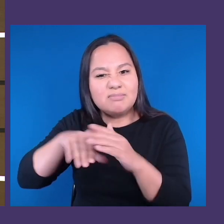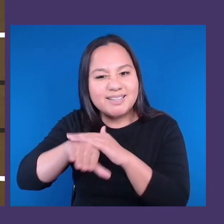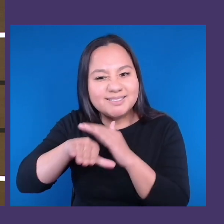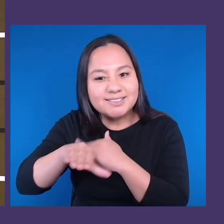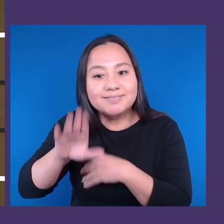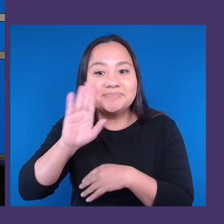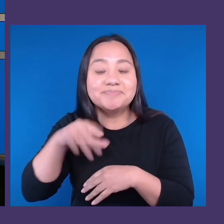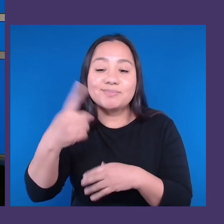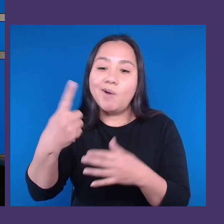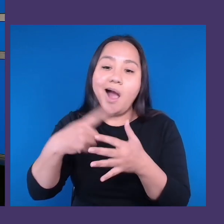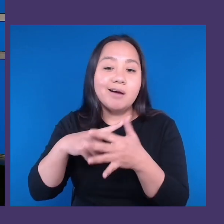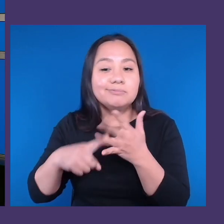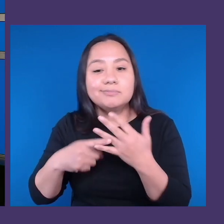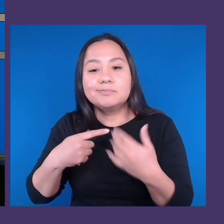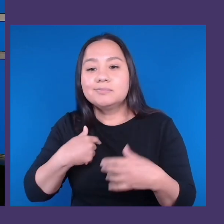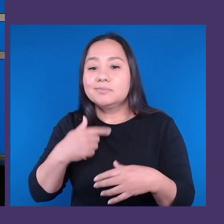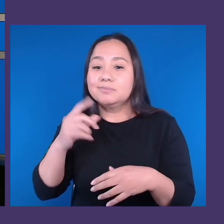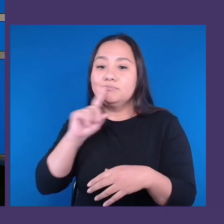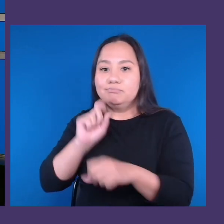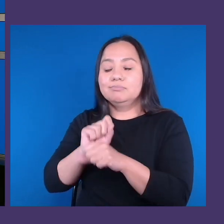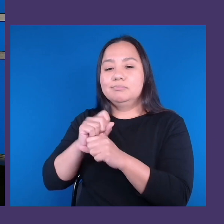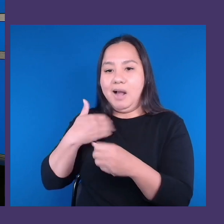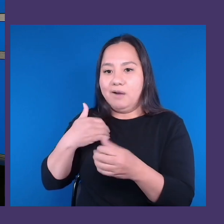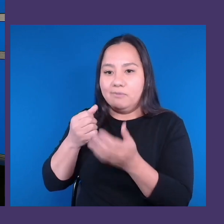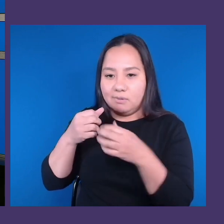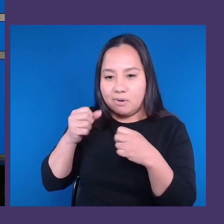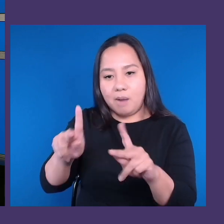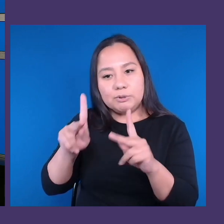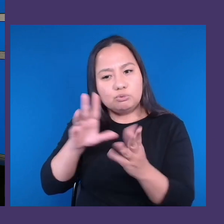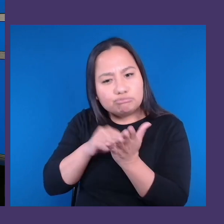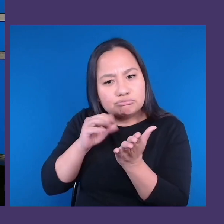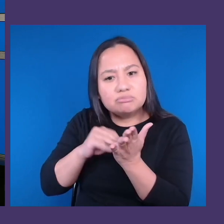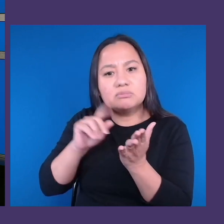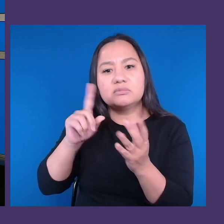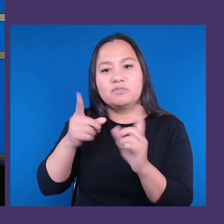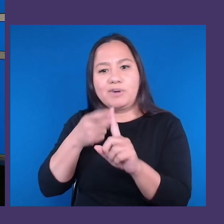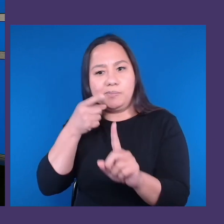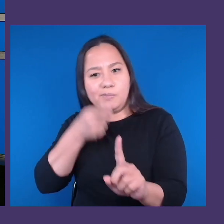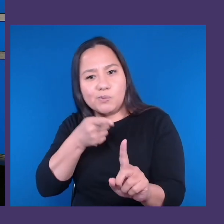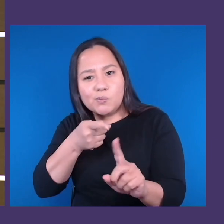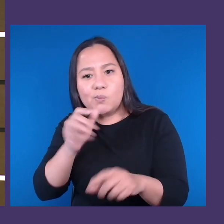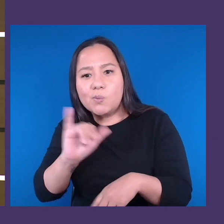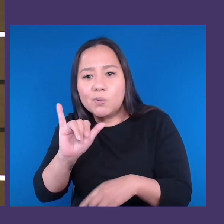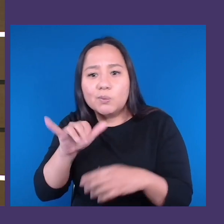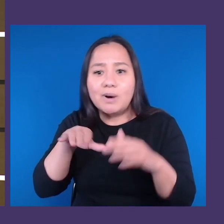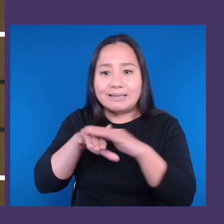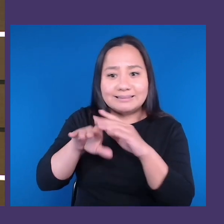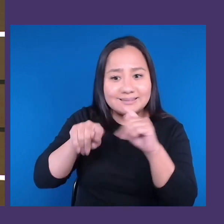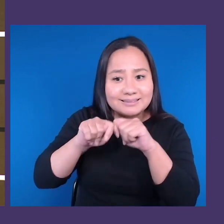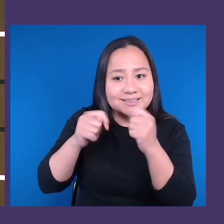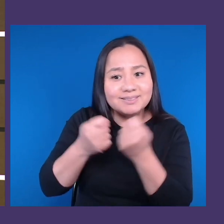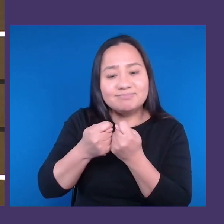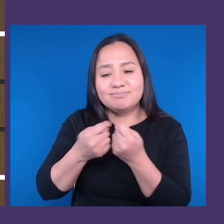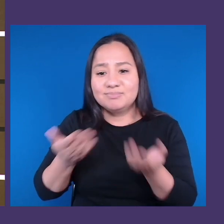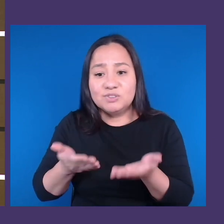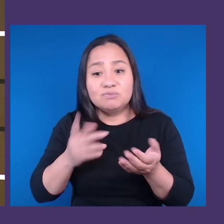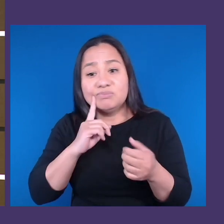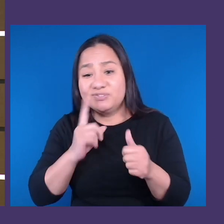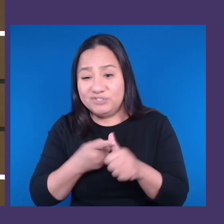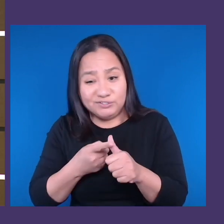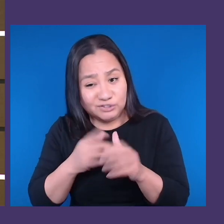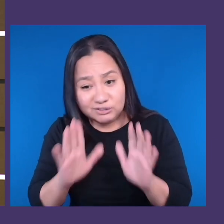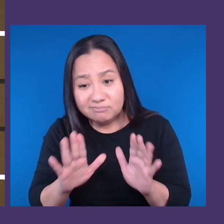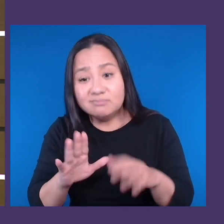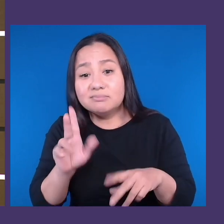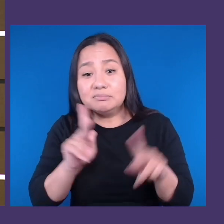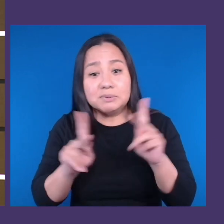from you and the accessibility team here is, first of all, people generally have been slow to